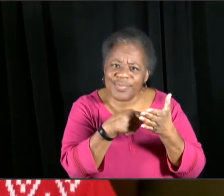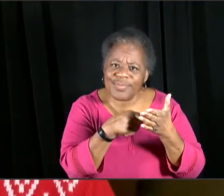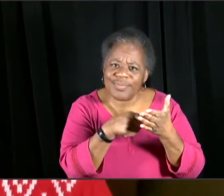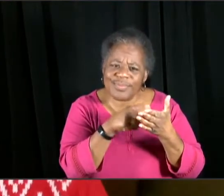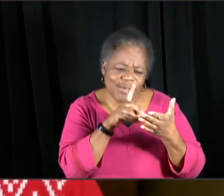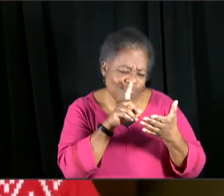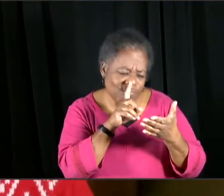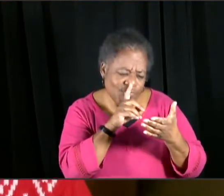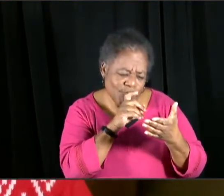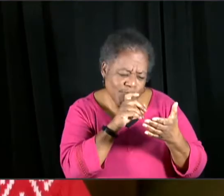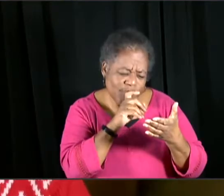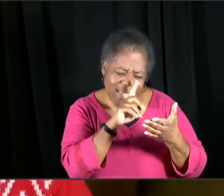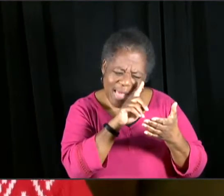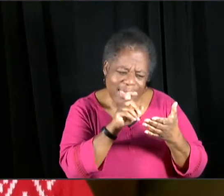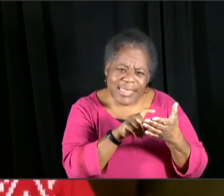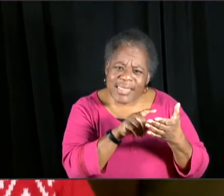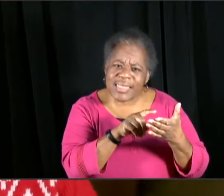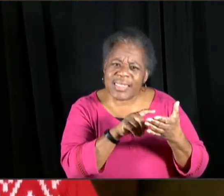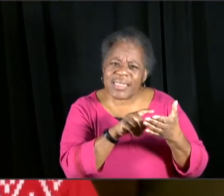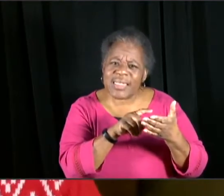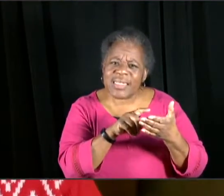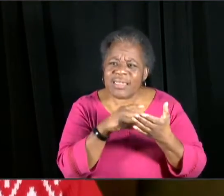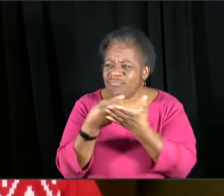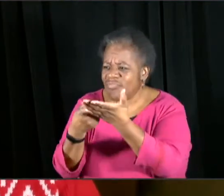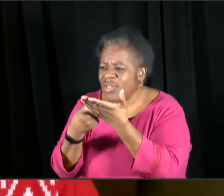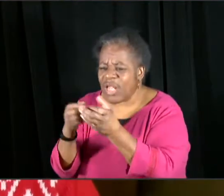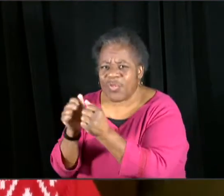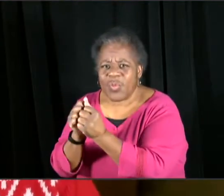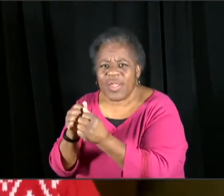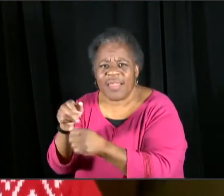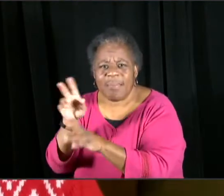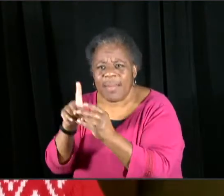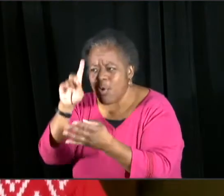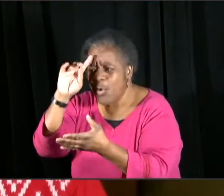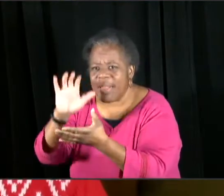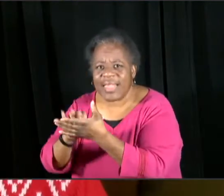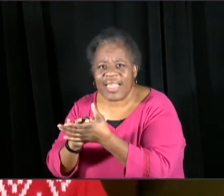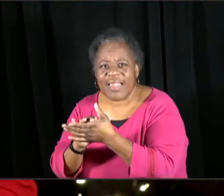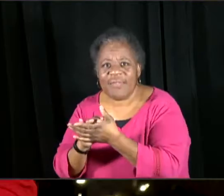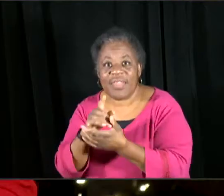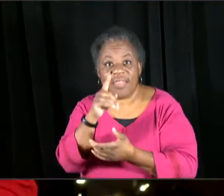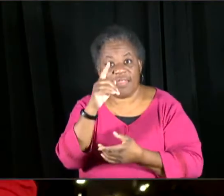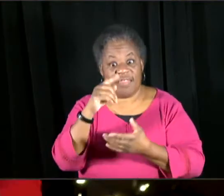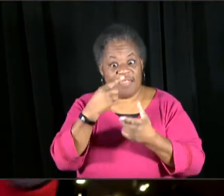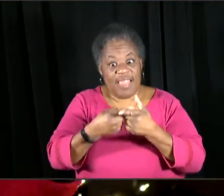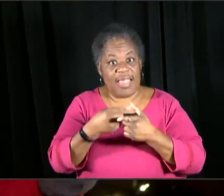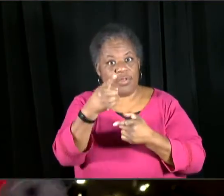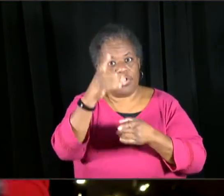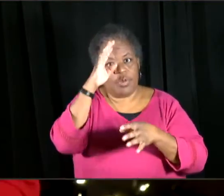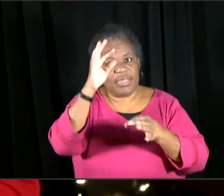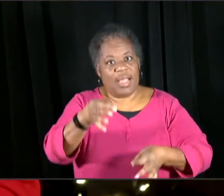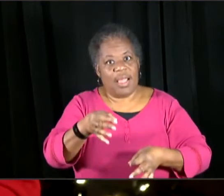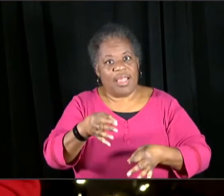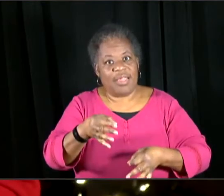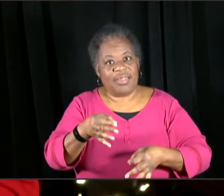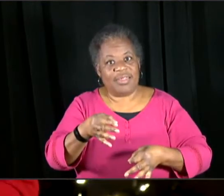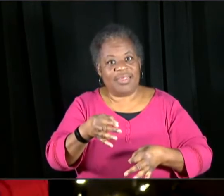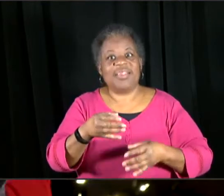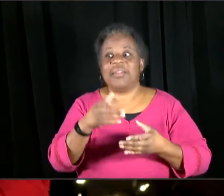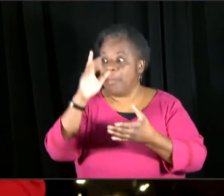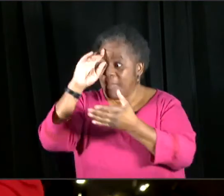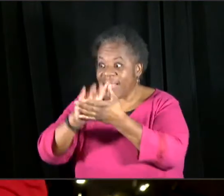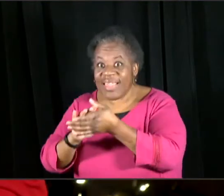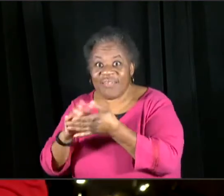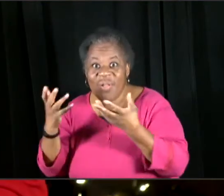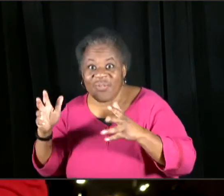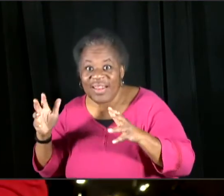with people who believe and live it. And then come to your own decision. And if you have believed it, then